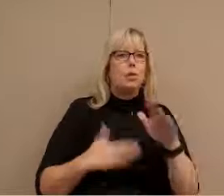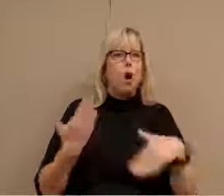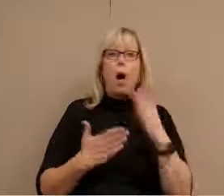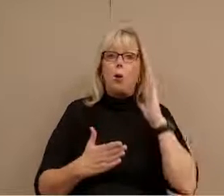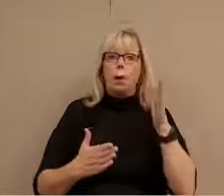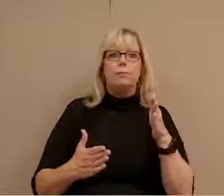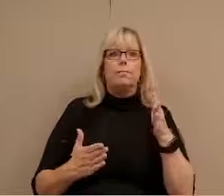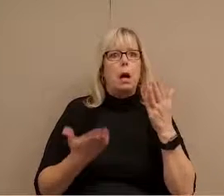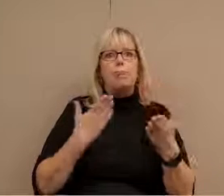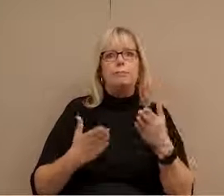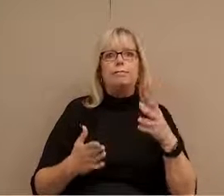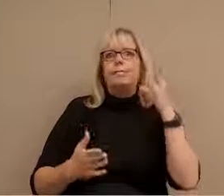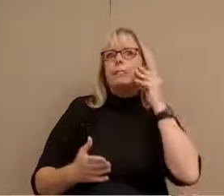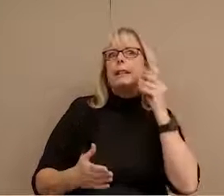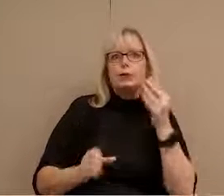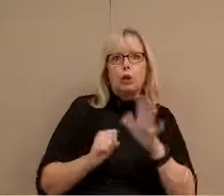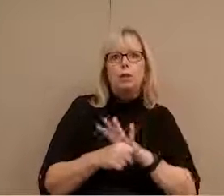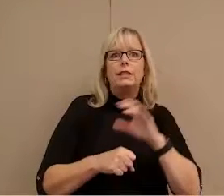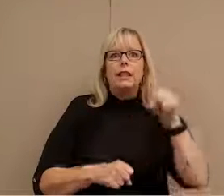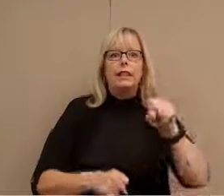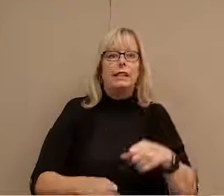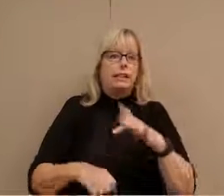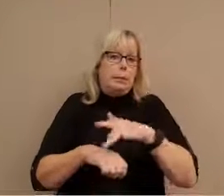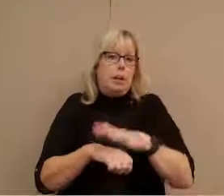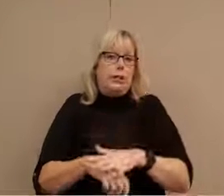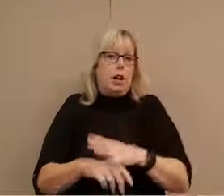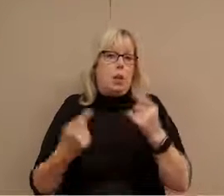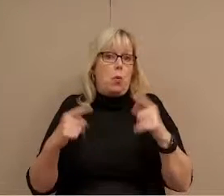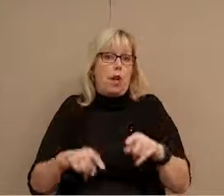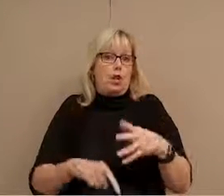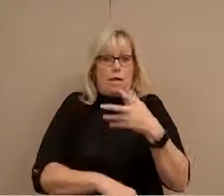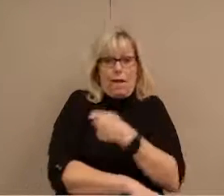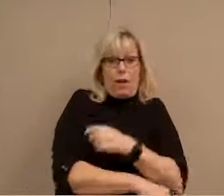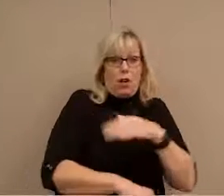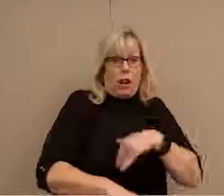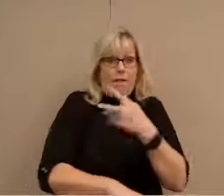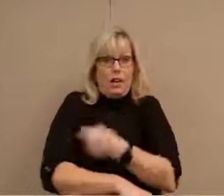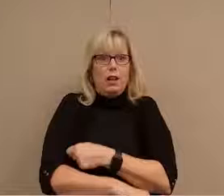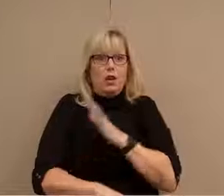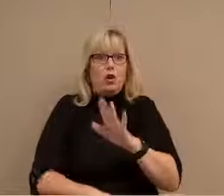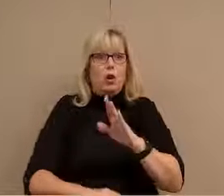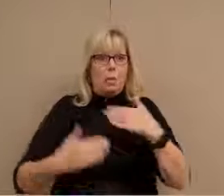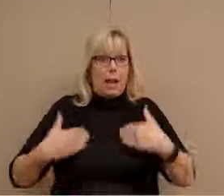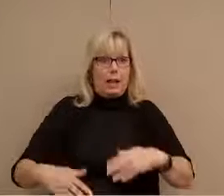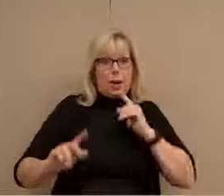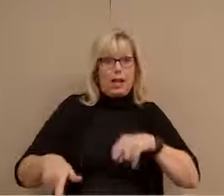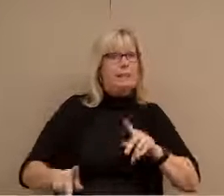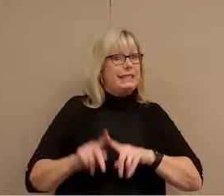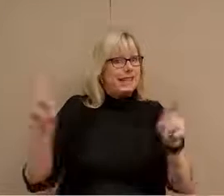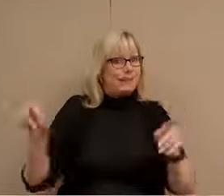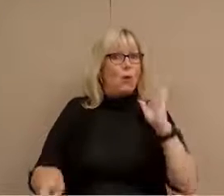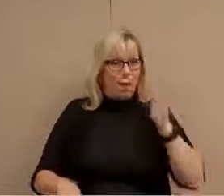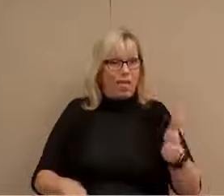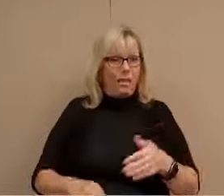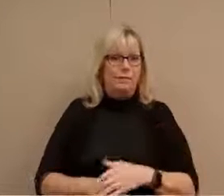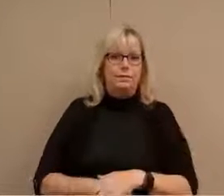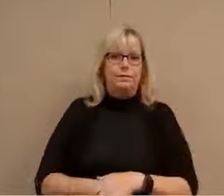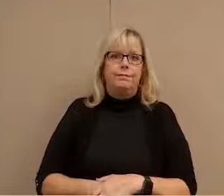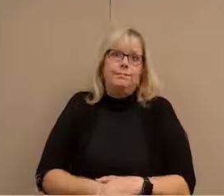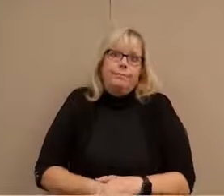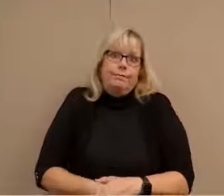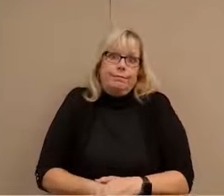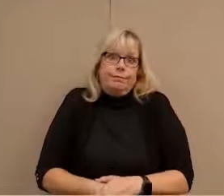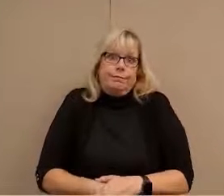it. And depending on your vax or unvaxxed, your reaction is going to be different, and